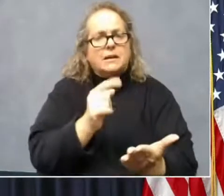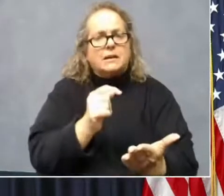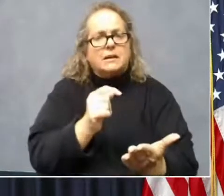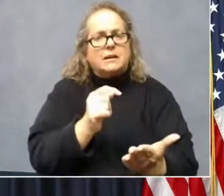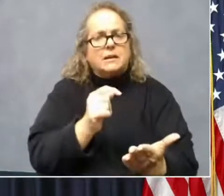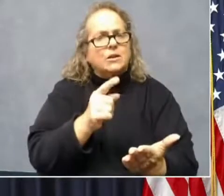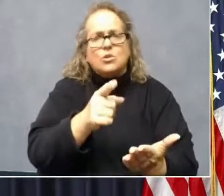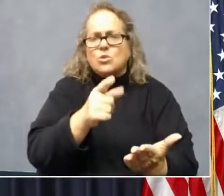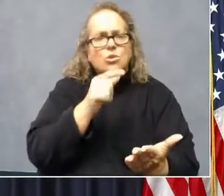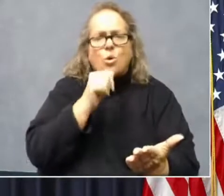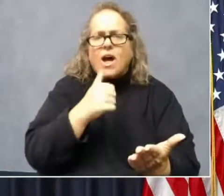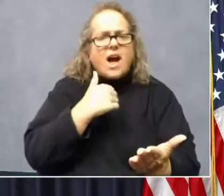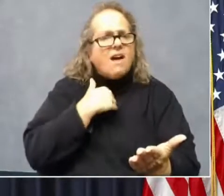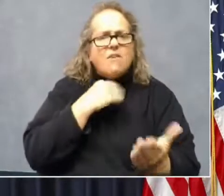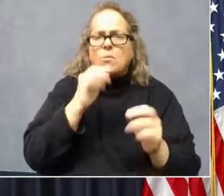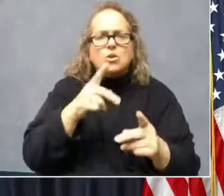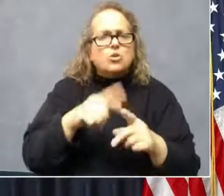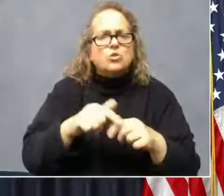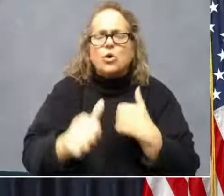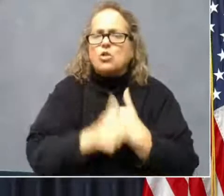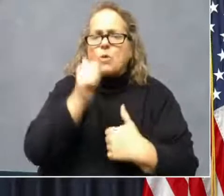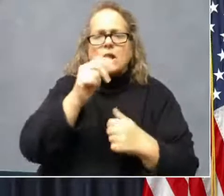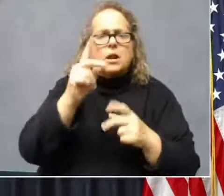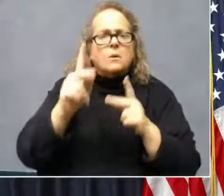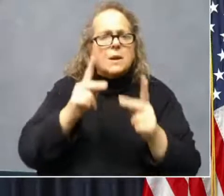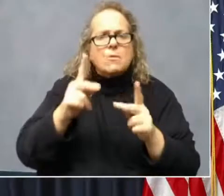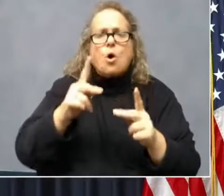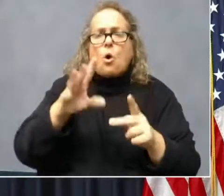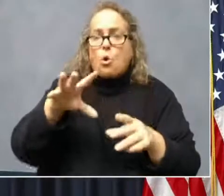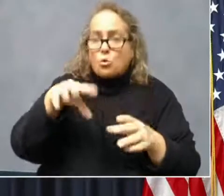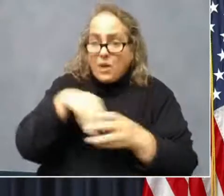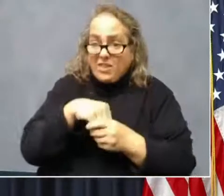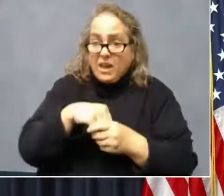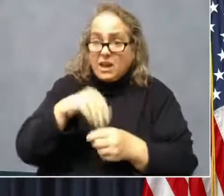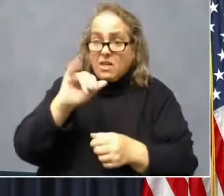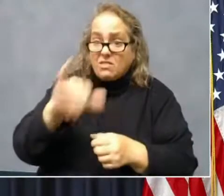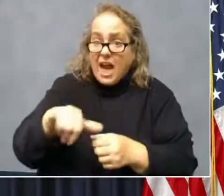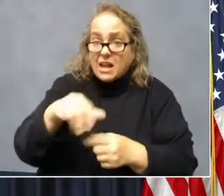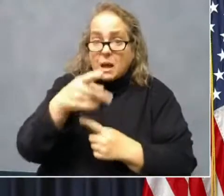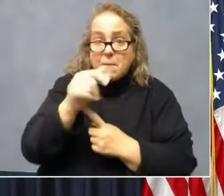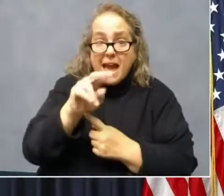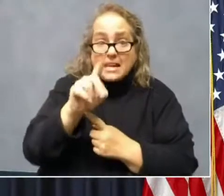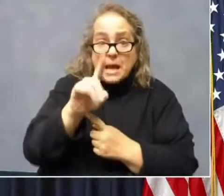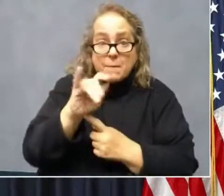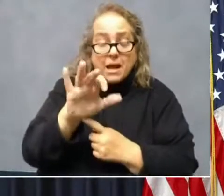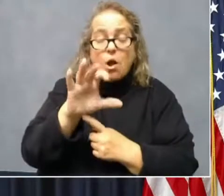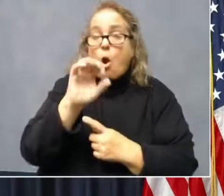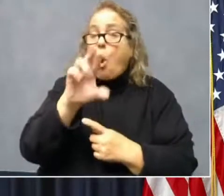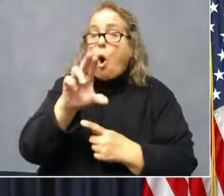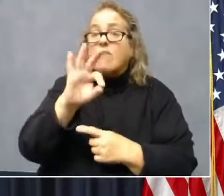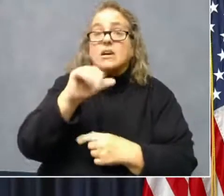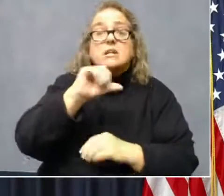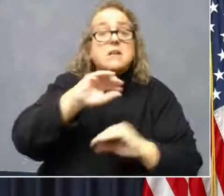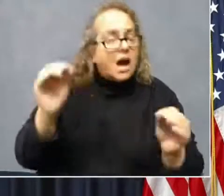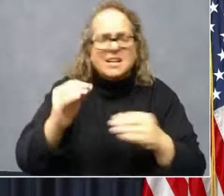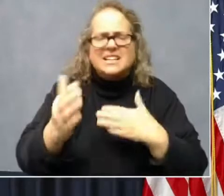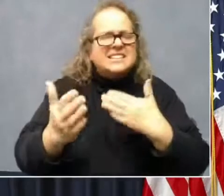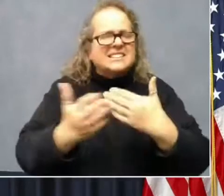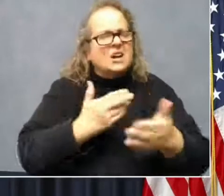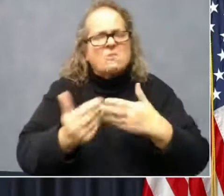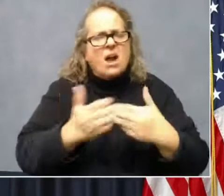outside of a pandemic. You don't get to threaten them inside a pandemic. Our society doesn't work that way. You do not have the